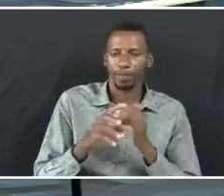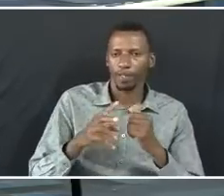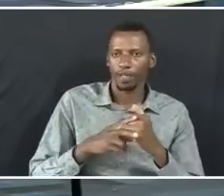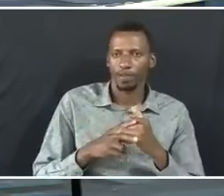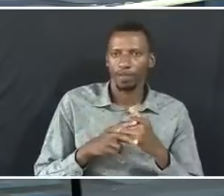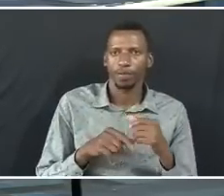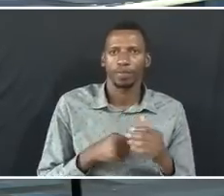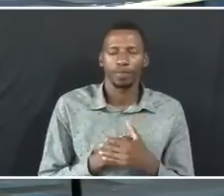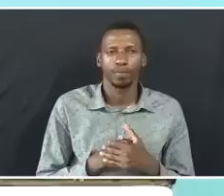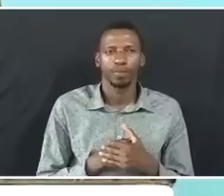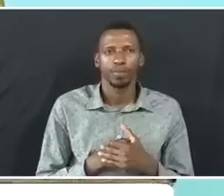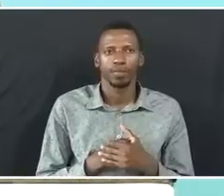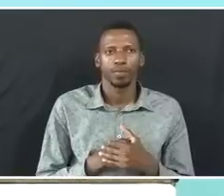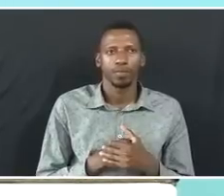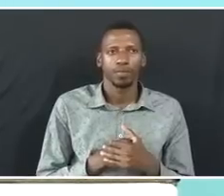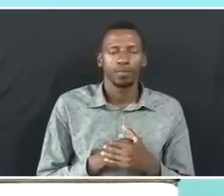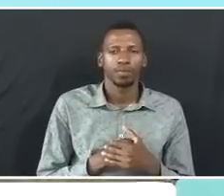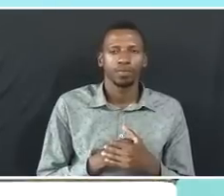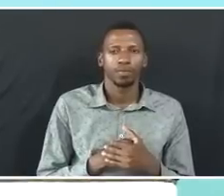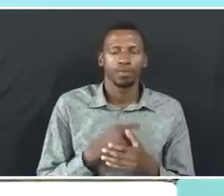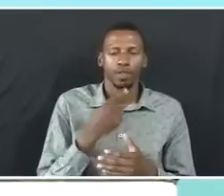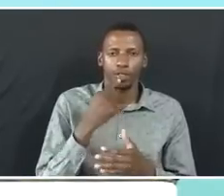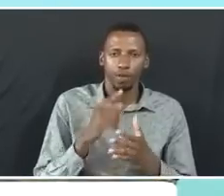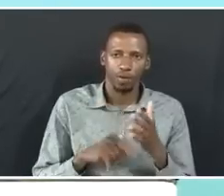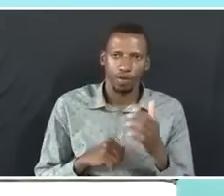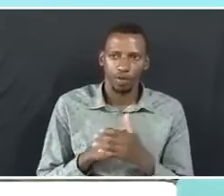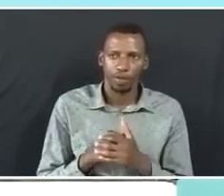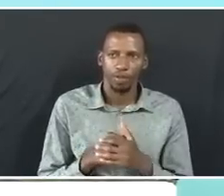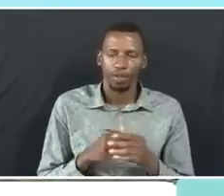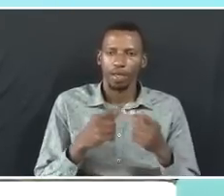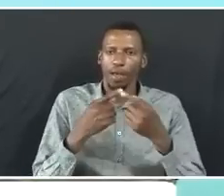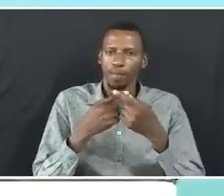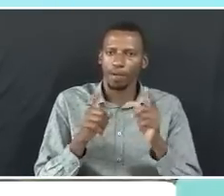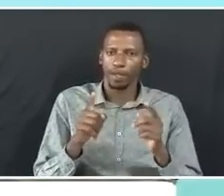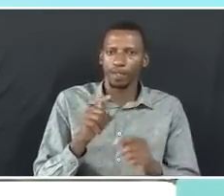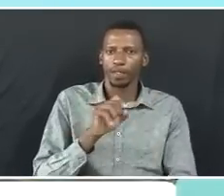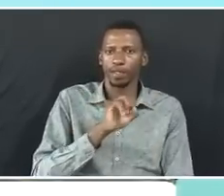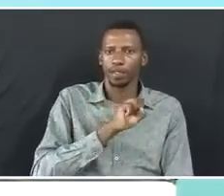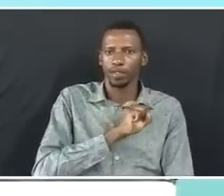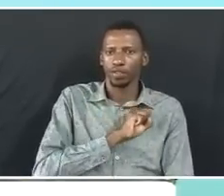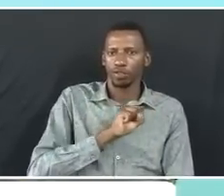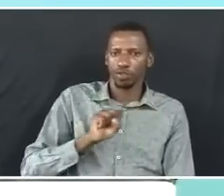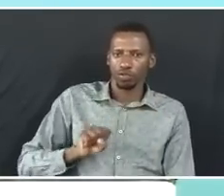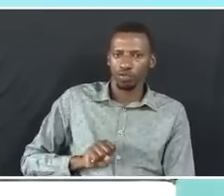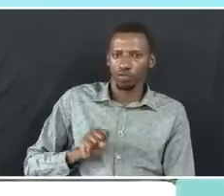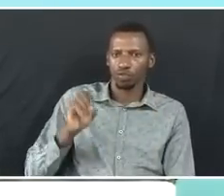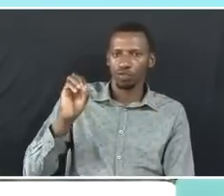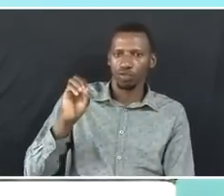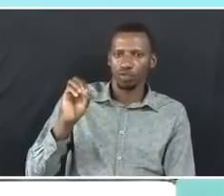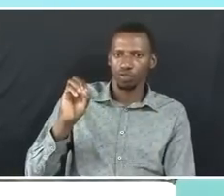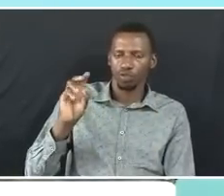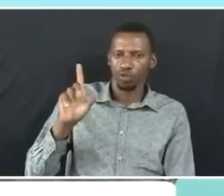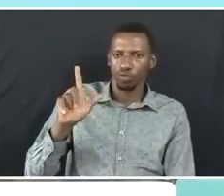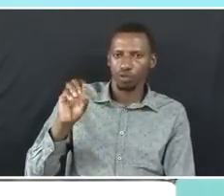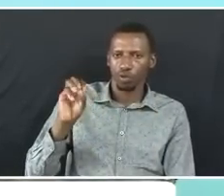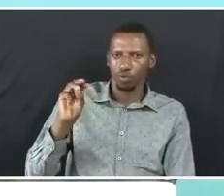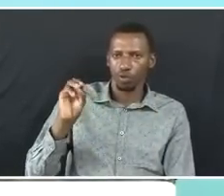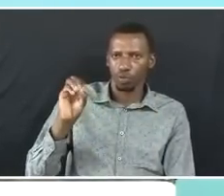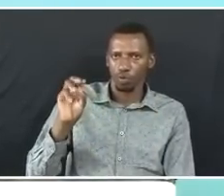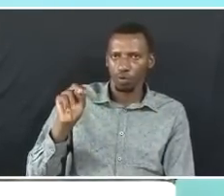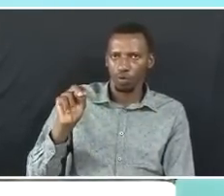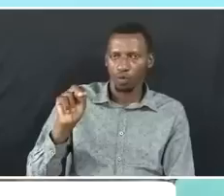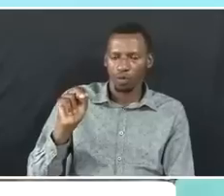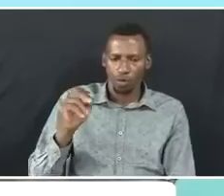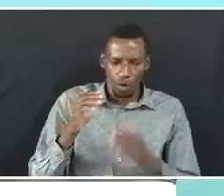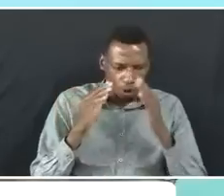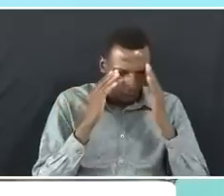Solomon, says this, but Solomon looked to man instead